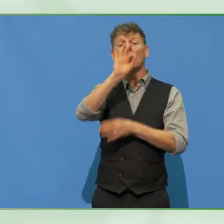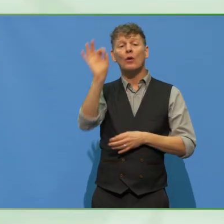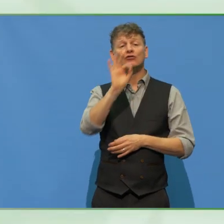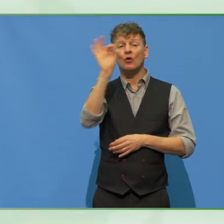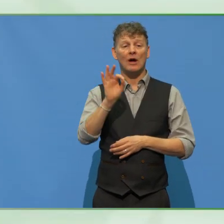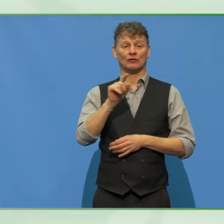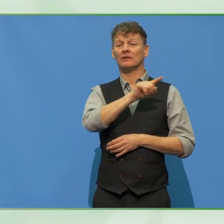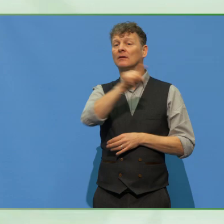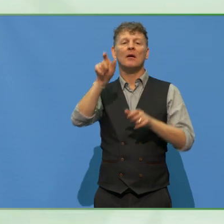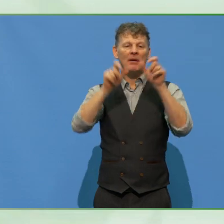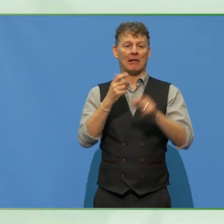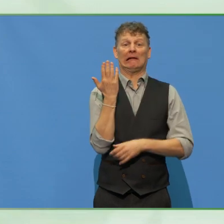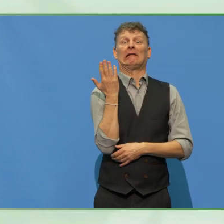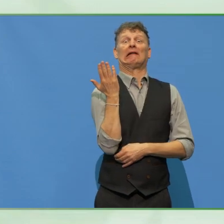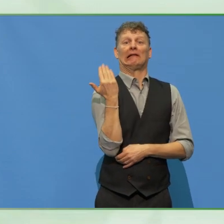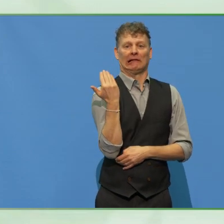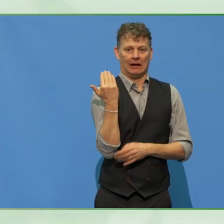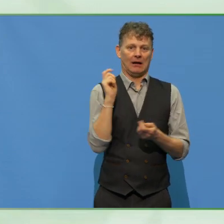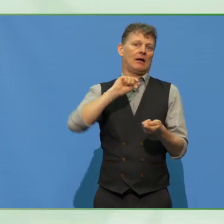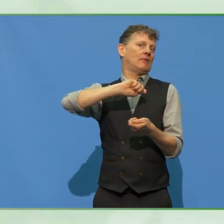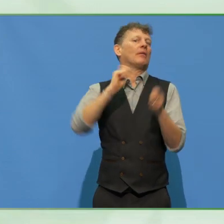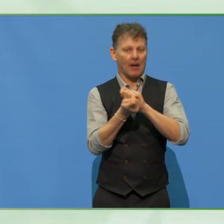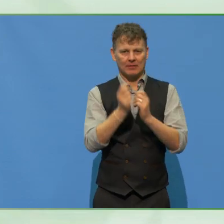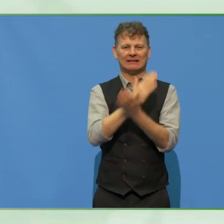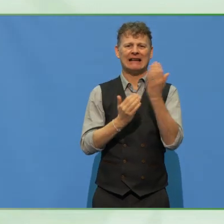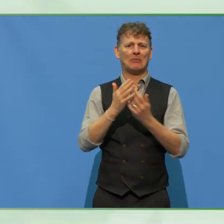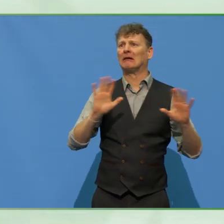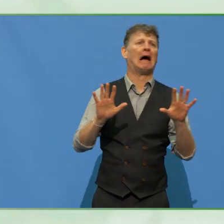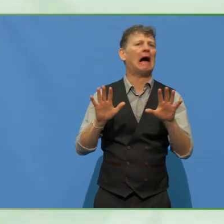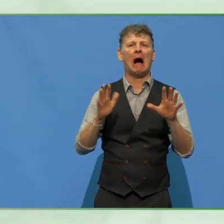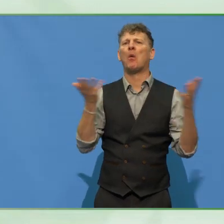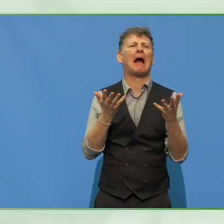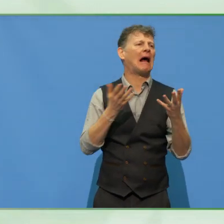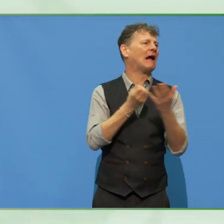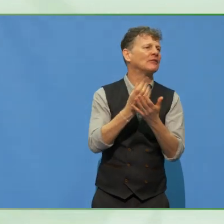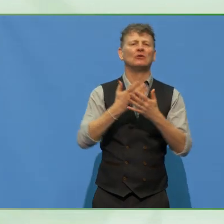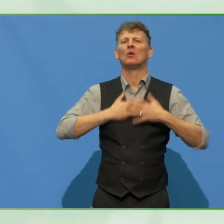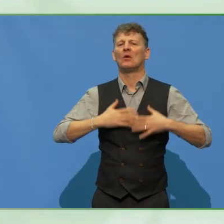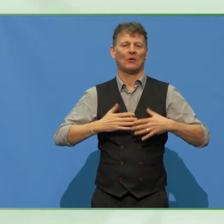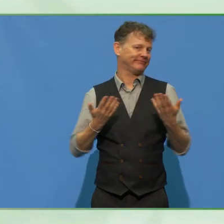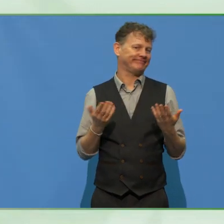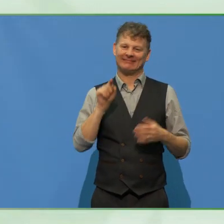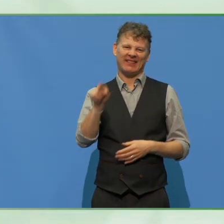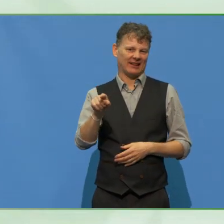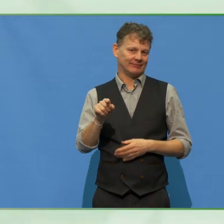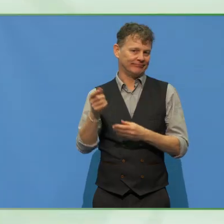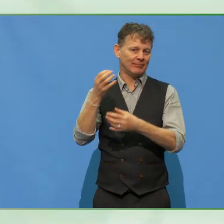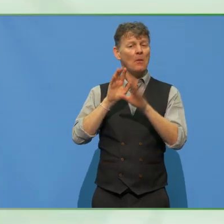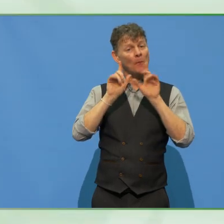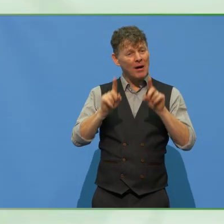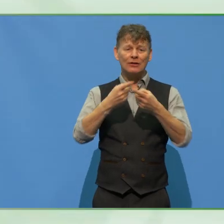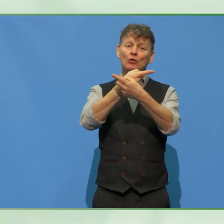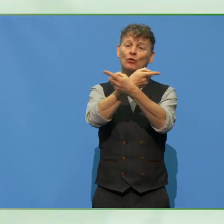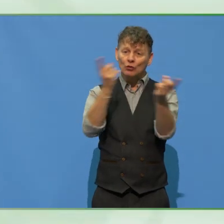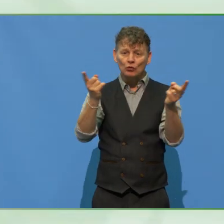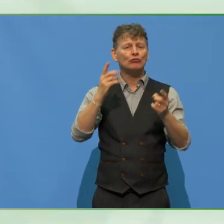experienced this, what should I be thinking about? But it's also there when you see issues or you have suggestions, improvements.